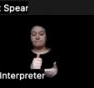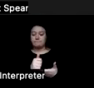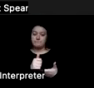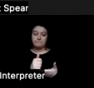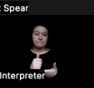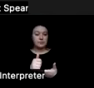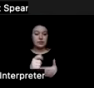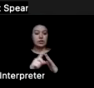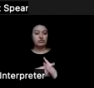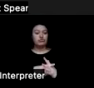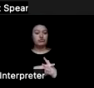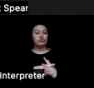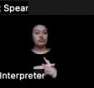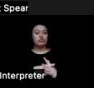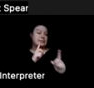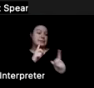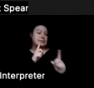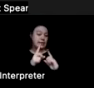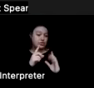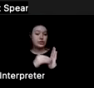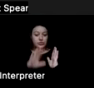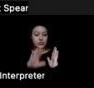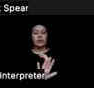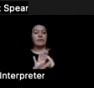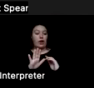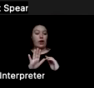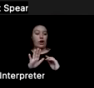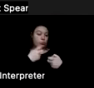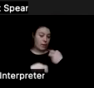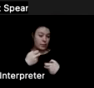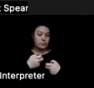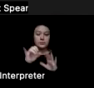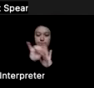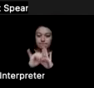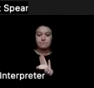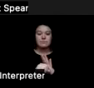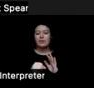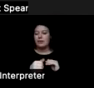what they're really having struggles with, however they're comfortable sharing.